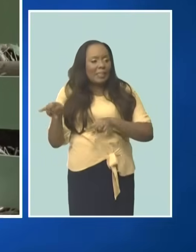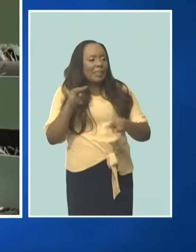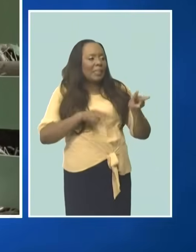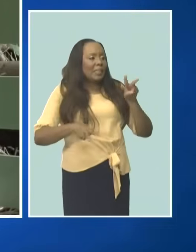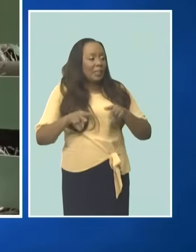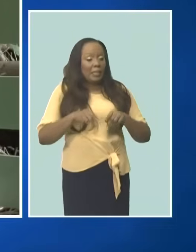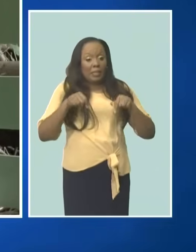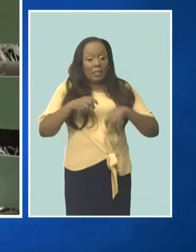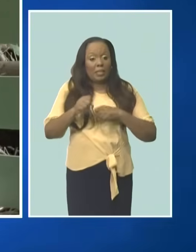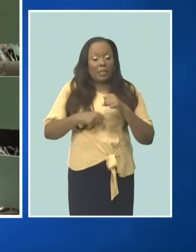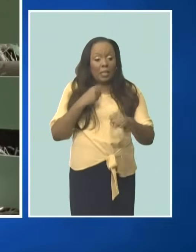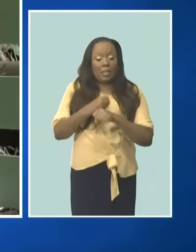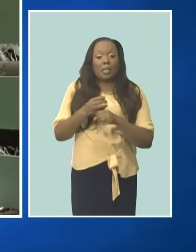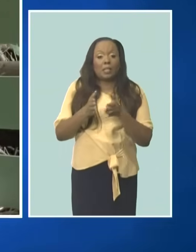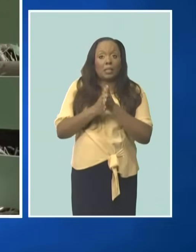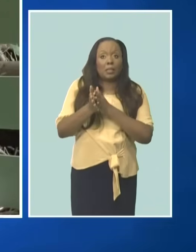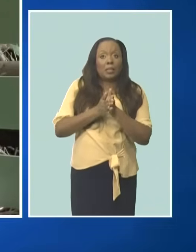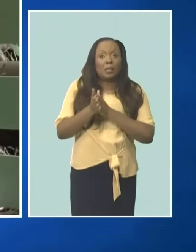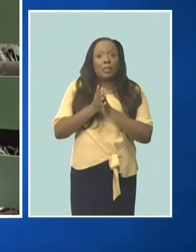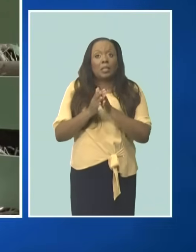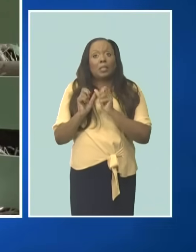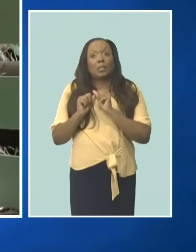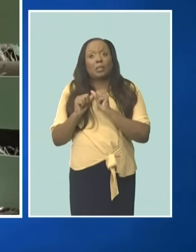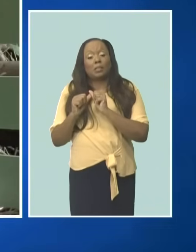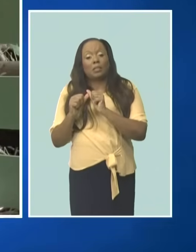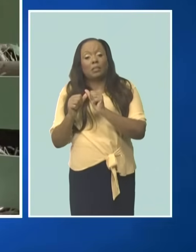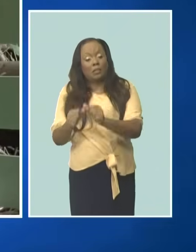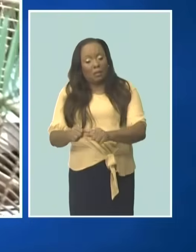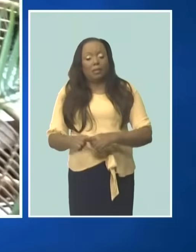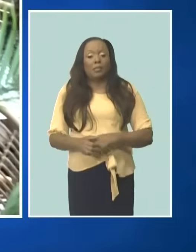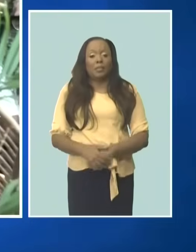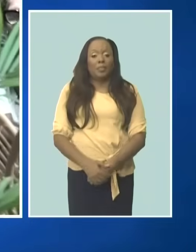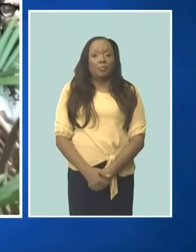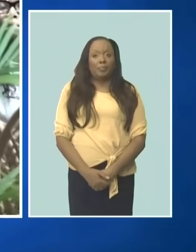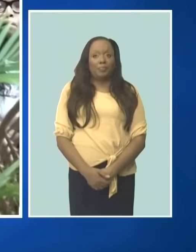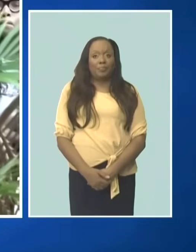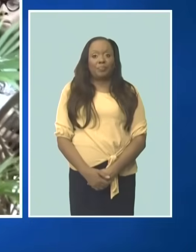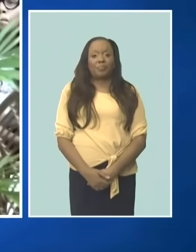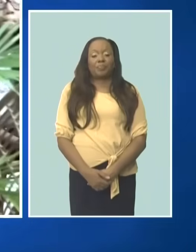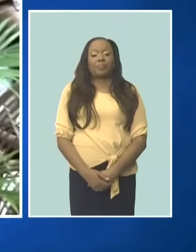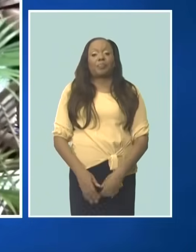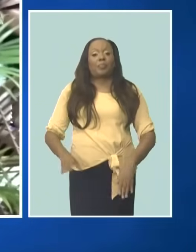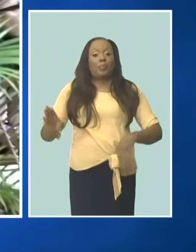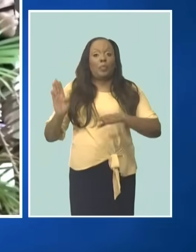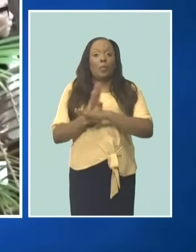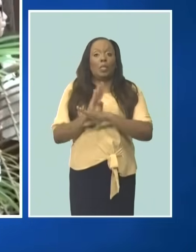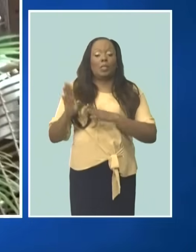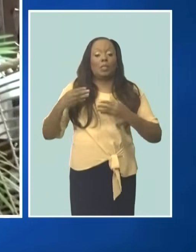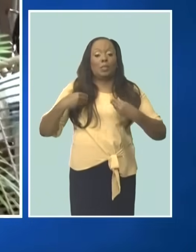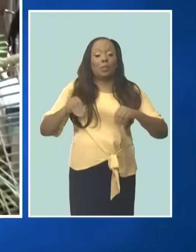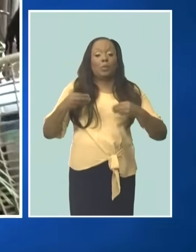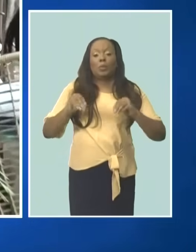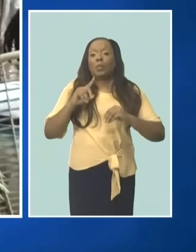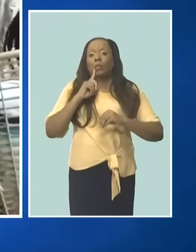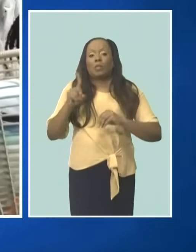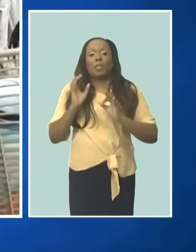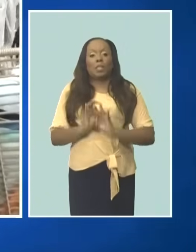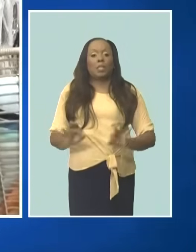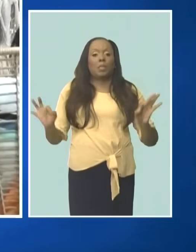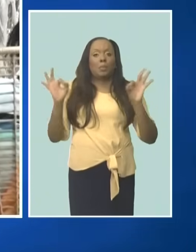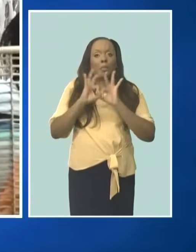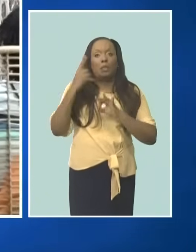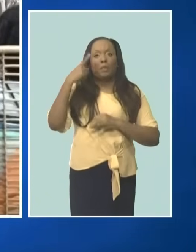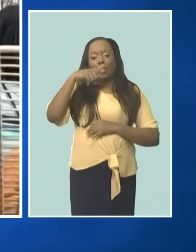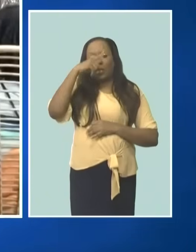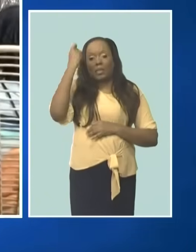this year, but we're also looking forward to continuing the relationship with them as well. Business tours are an integral part of the annual Yes Summer